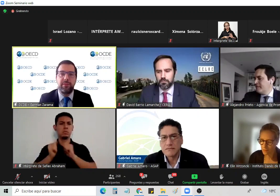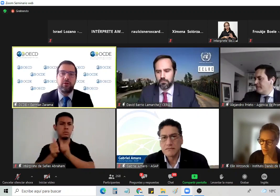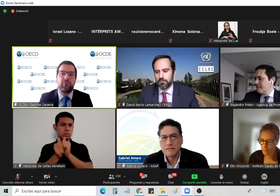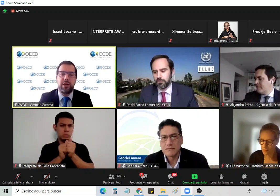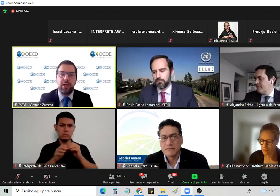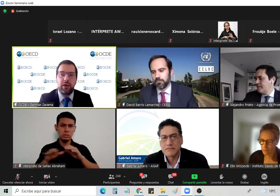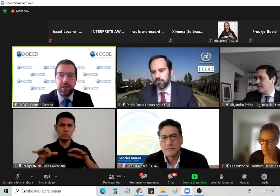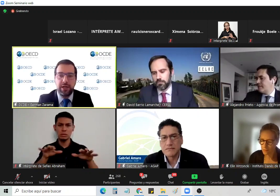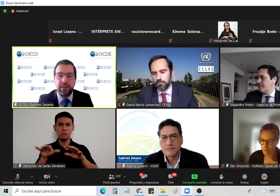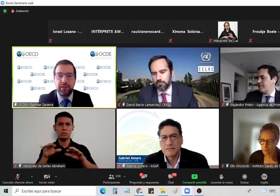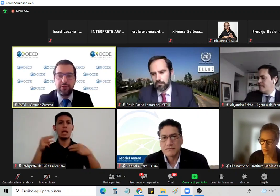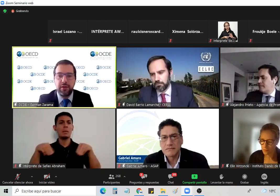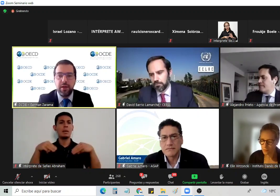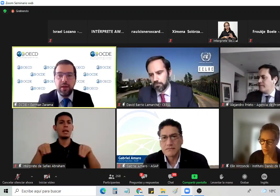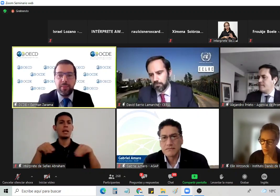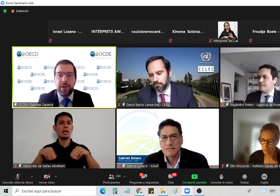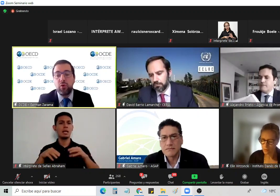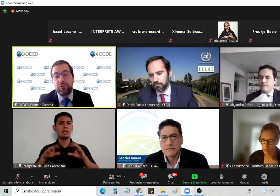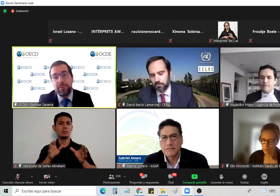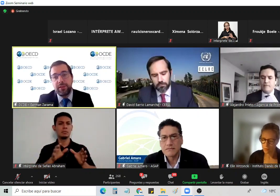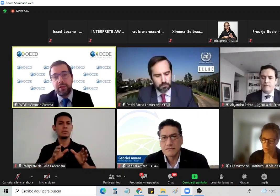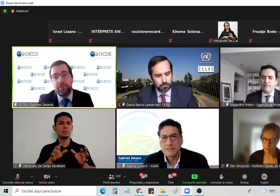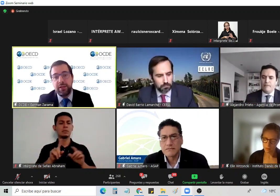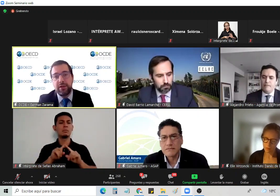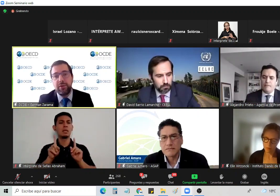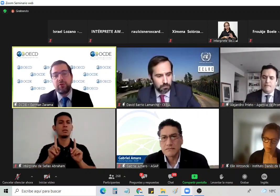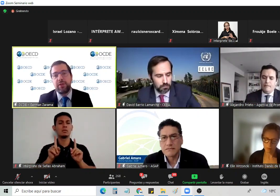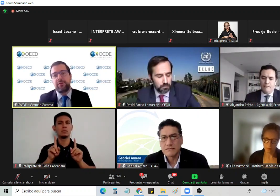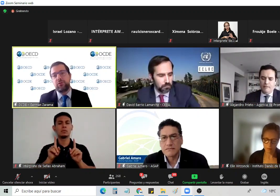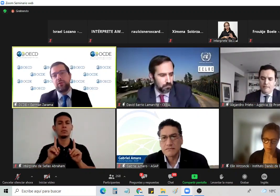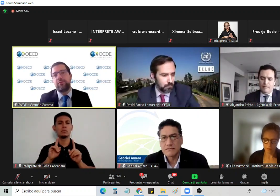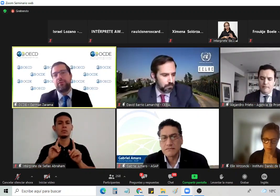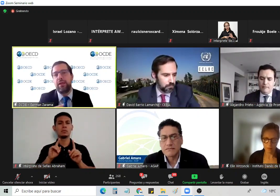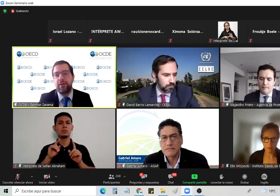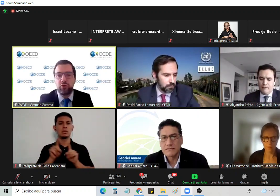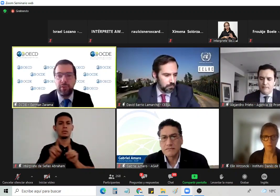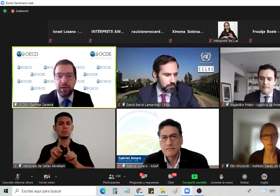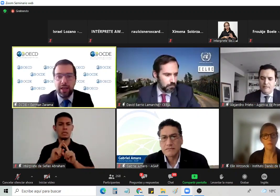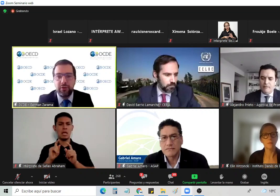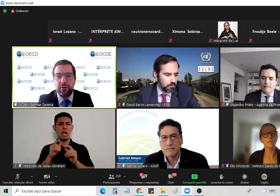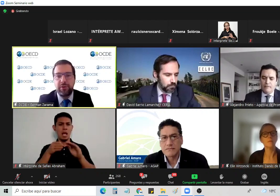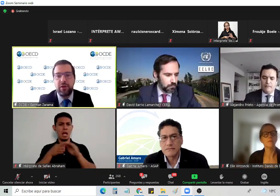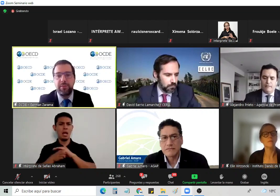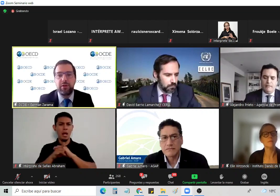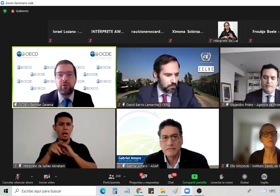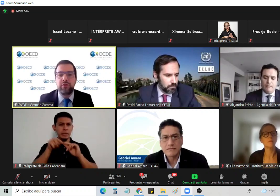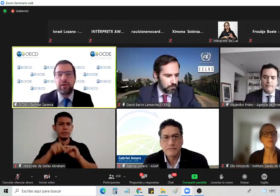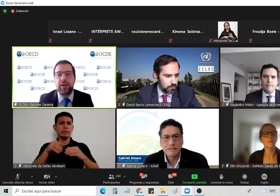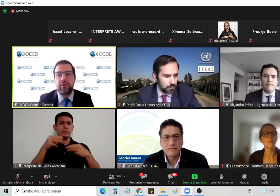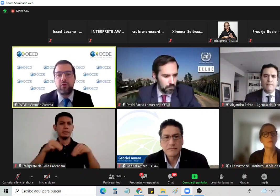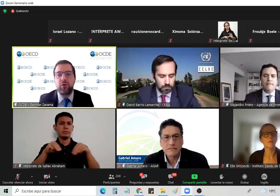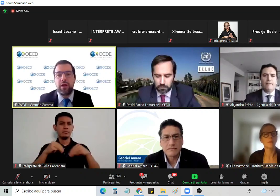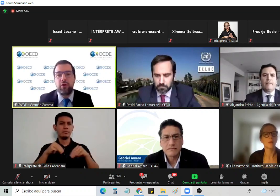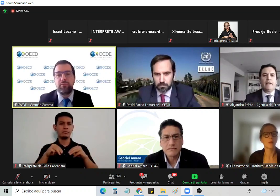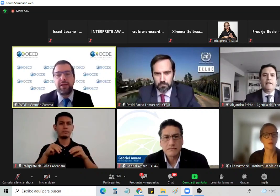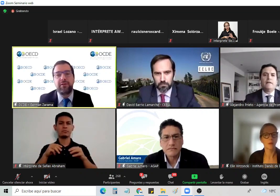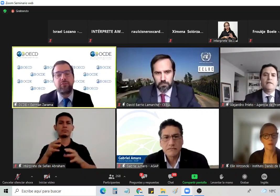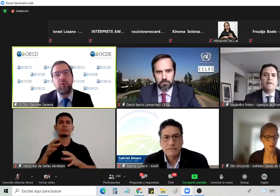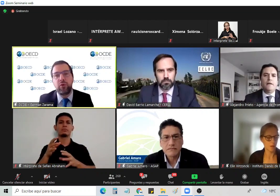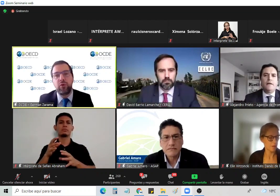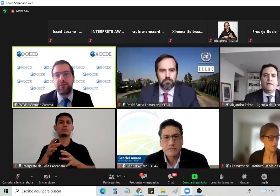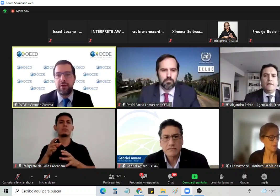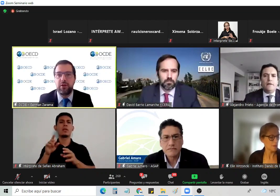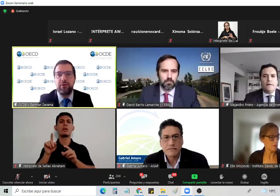promotes opportunity and competitiveness especially in emerging markets but also when it comes to access to these markets